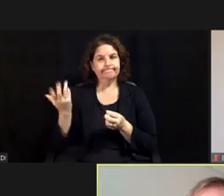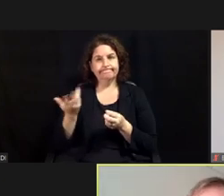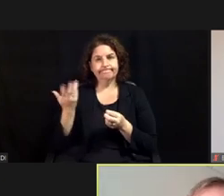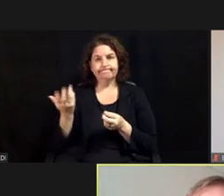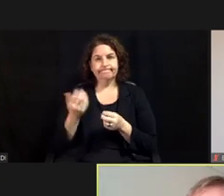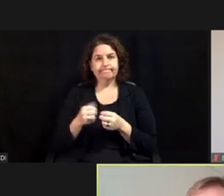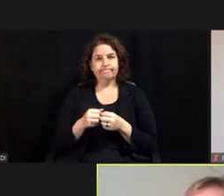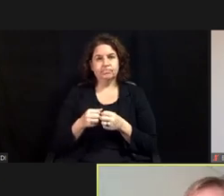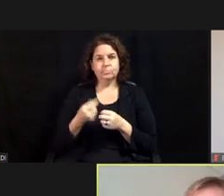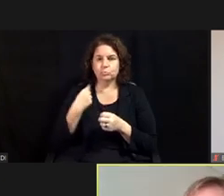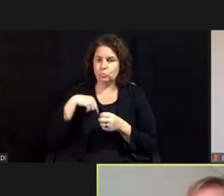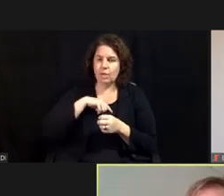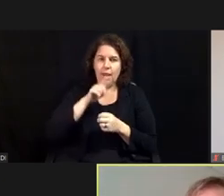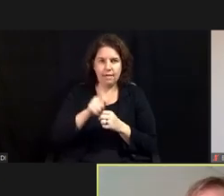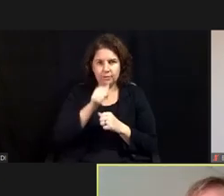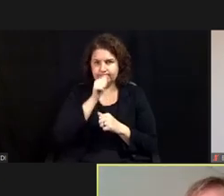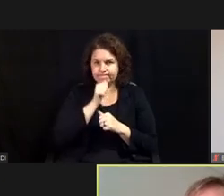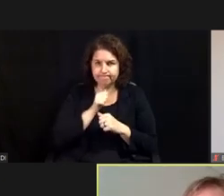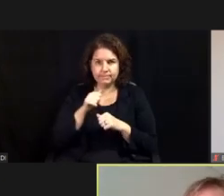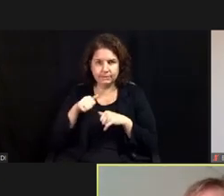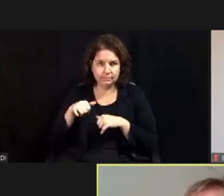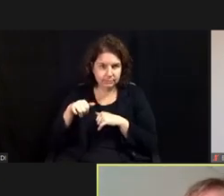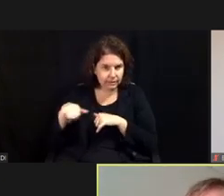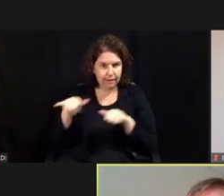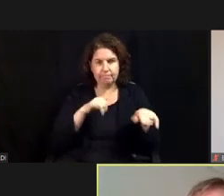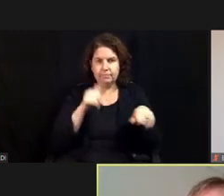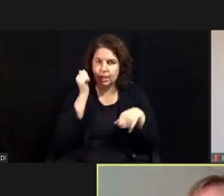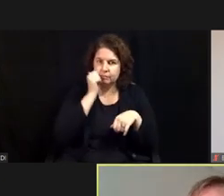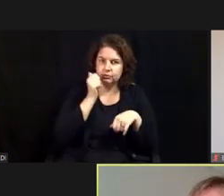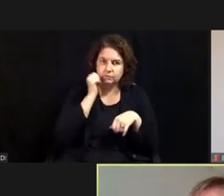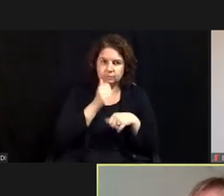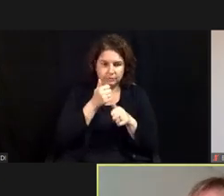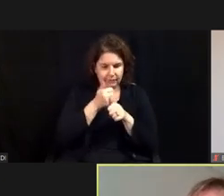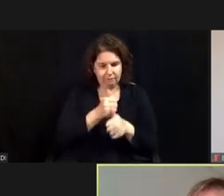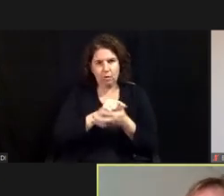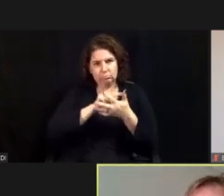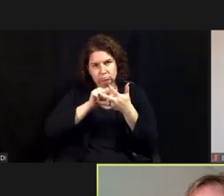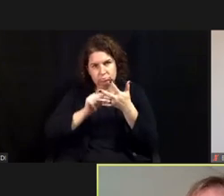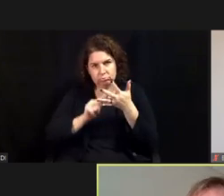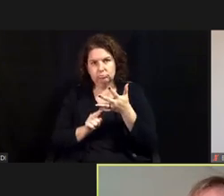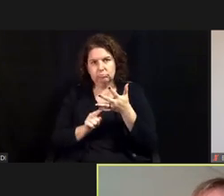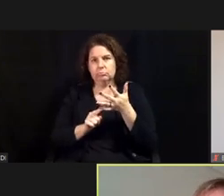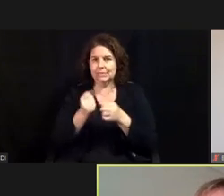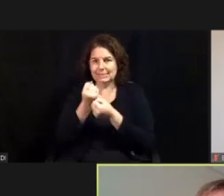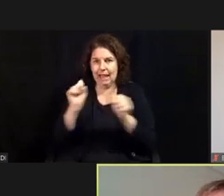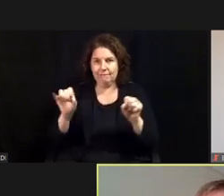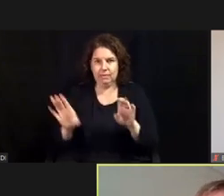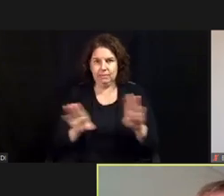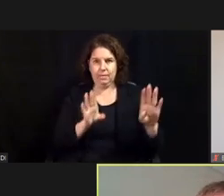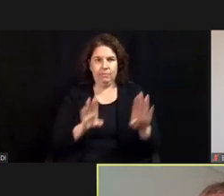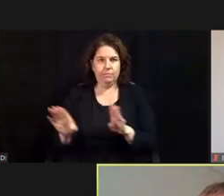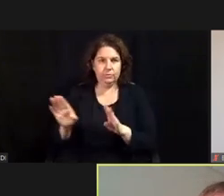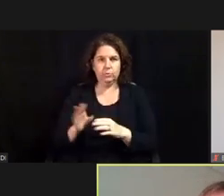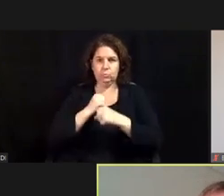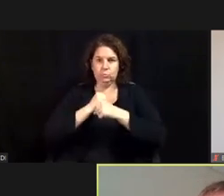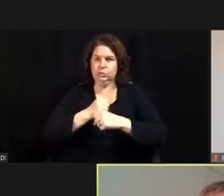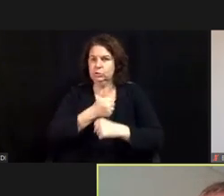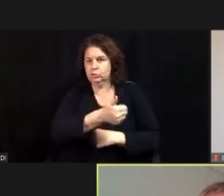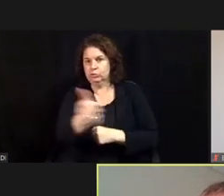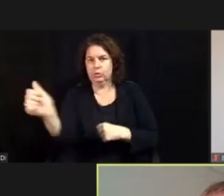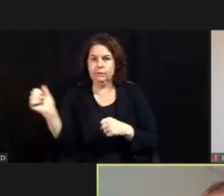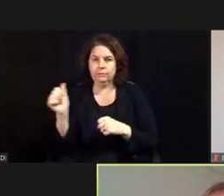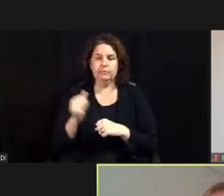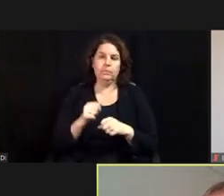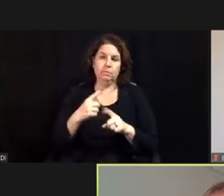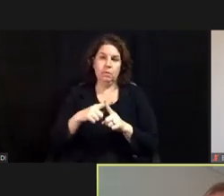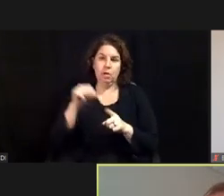consistently applying in our everyday lives those practices and behaviors that we know protect us. Physical distancing, covering